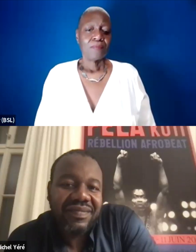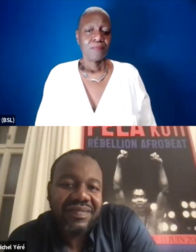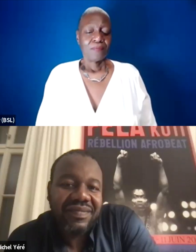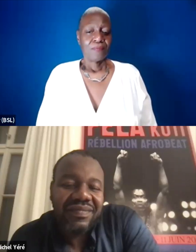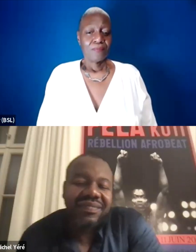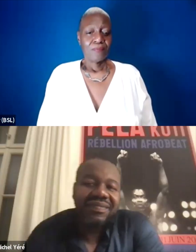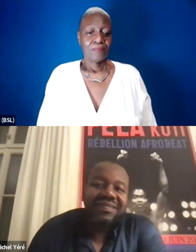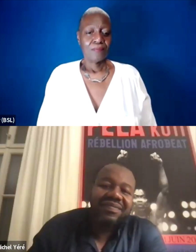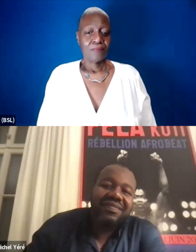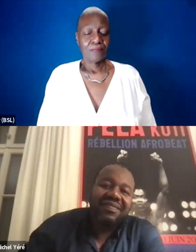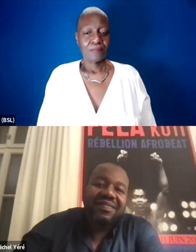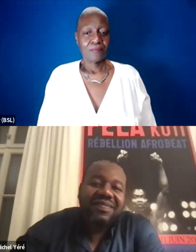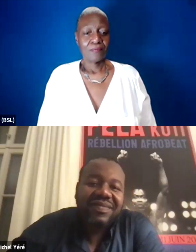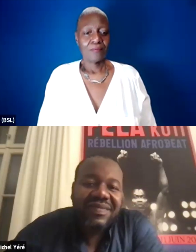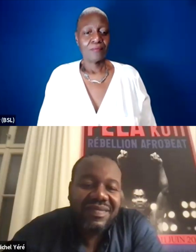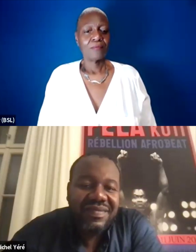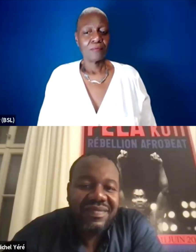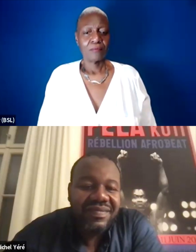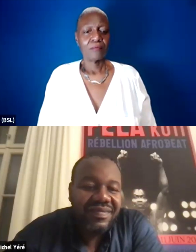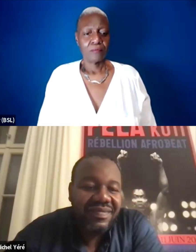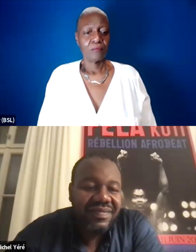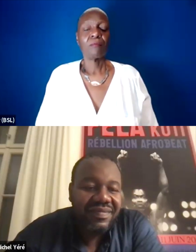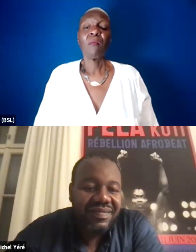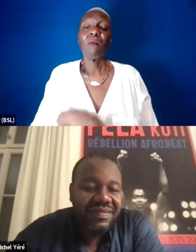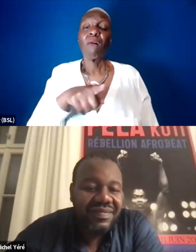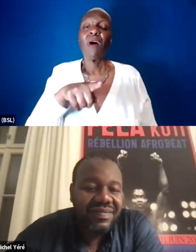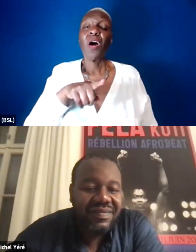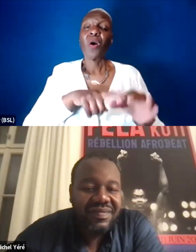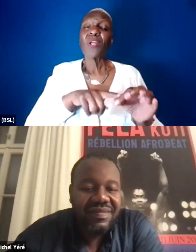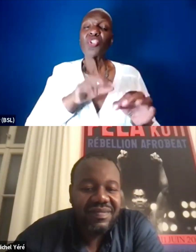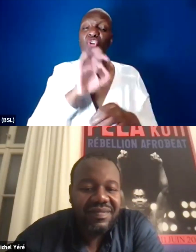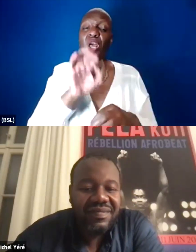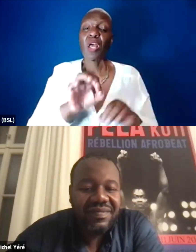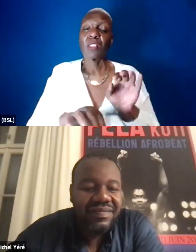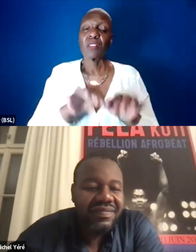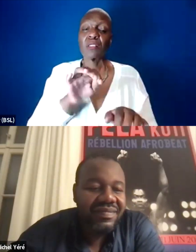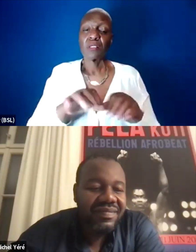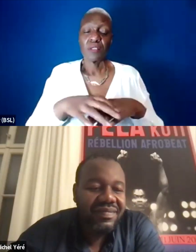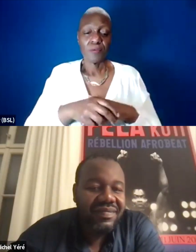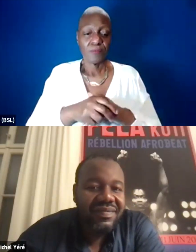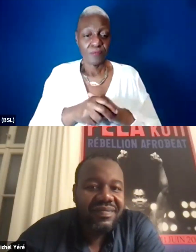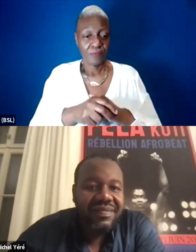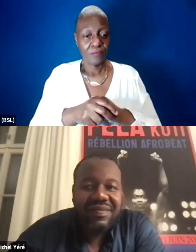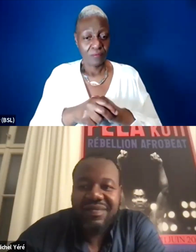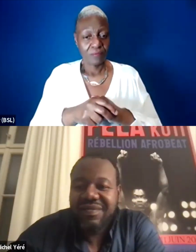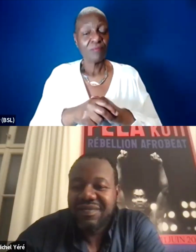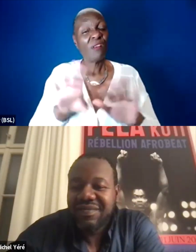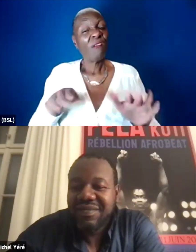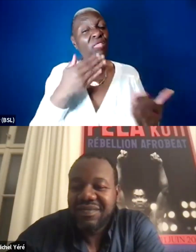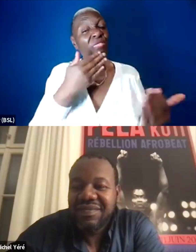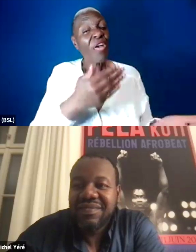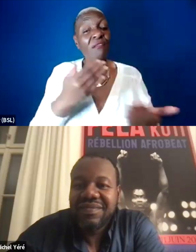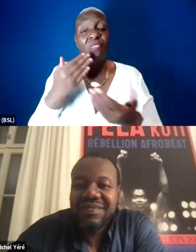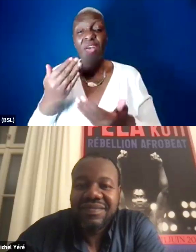Thank you. We have a question from Victoria Field for Henri-Michel. She thanks you both for the wonderful